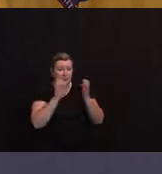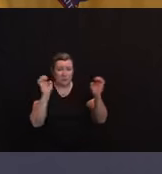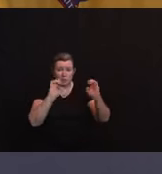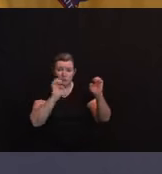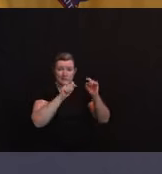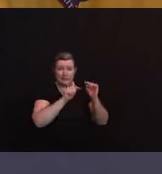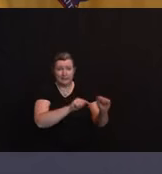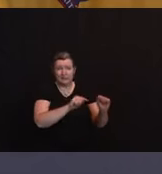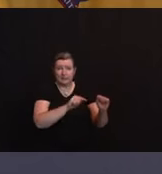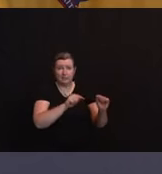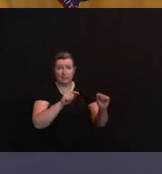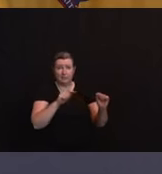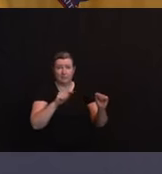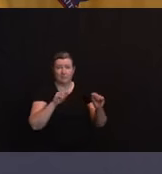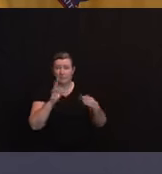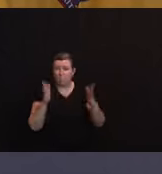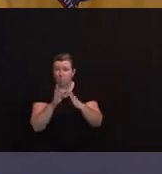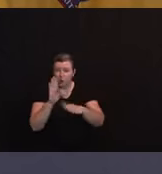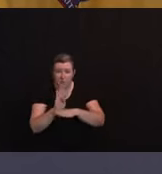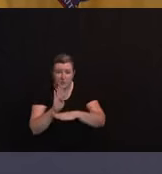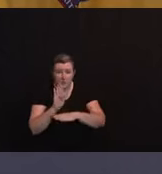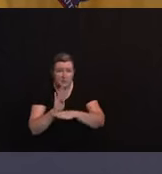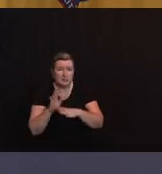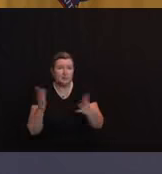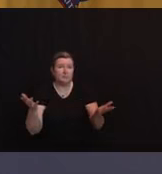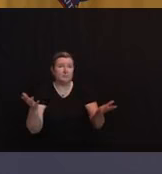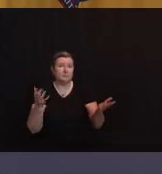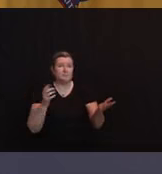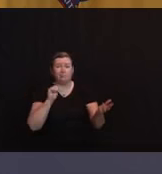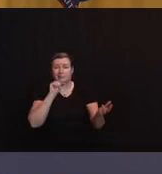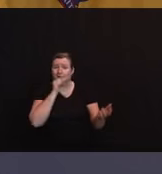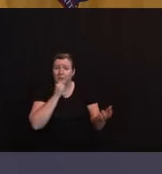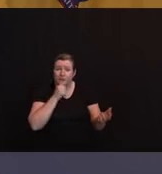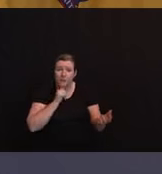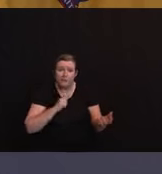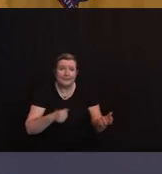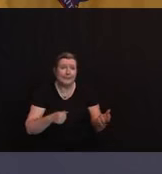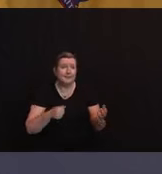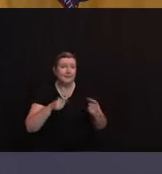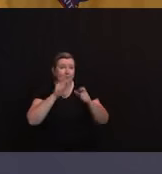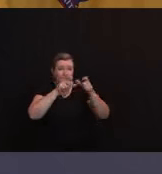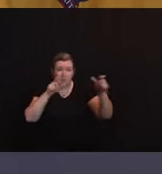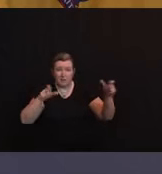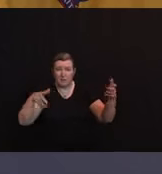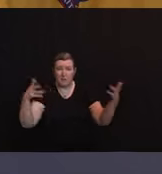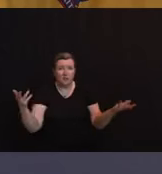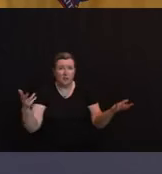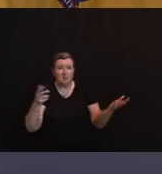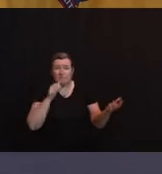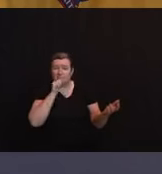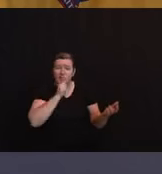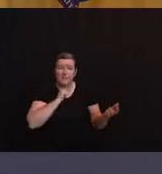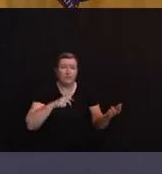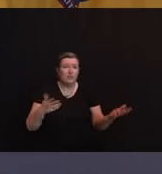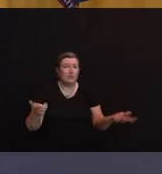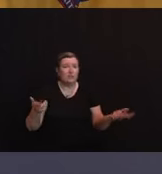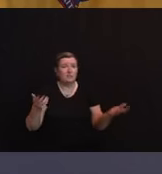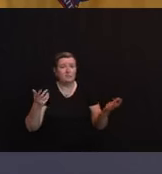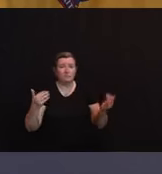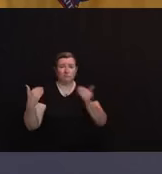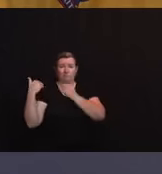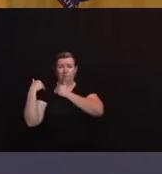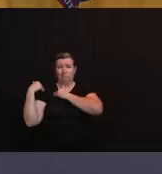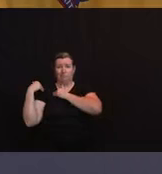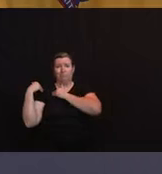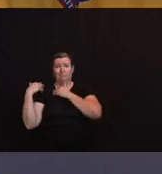and individual workers and working families have borne the brunt of this overwhelming tsunami. Again,